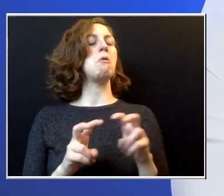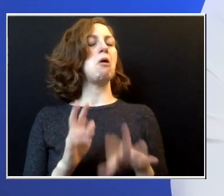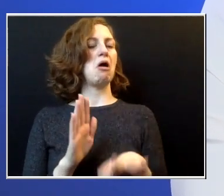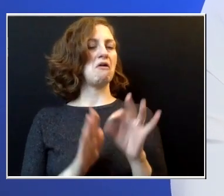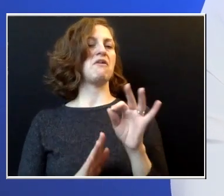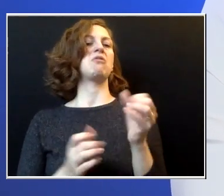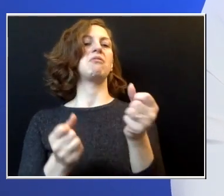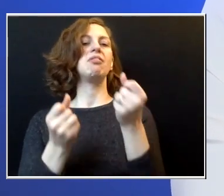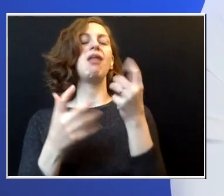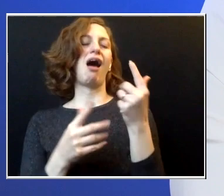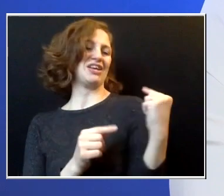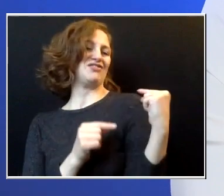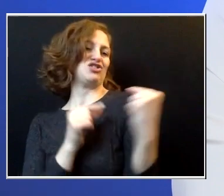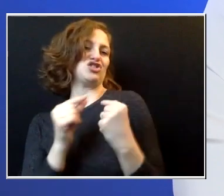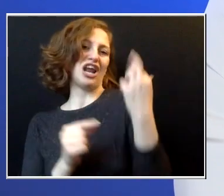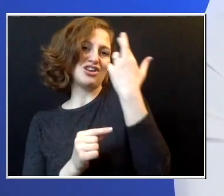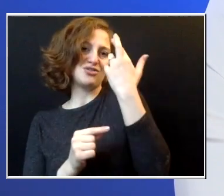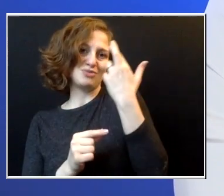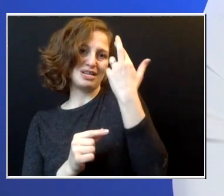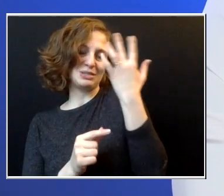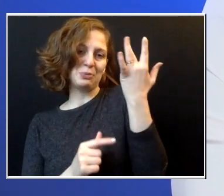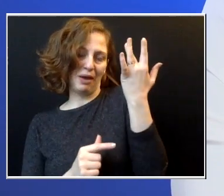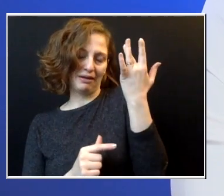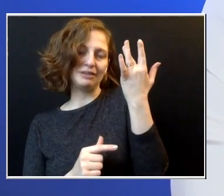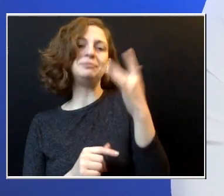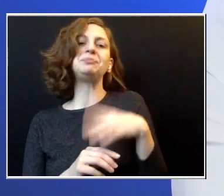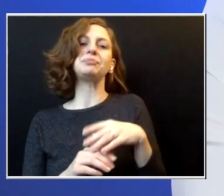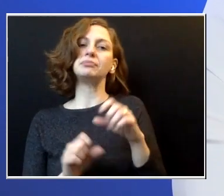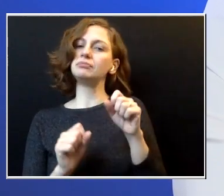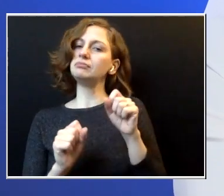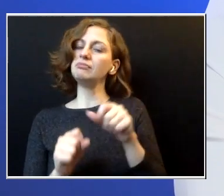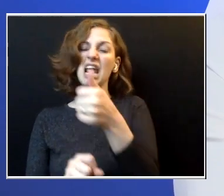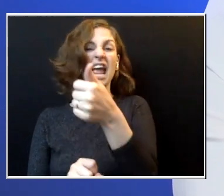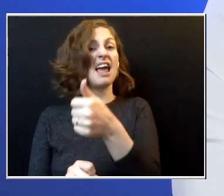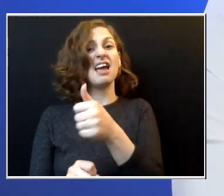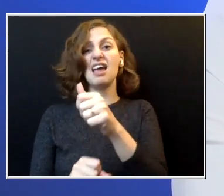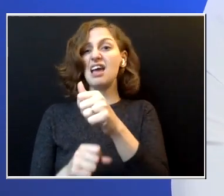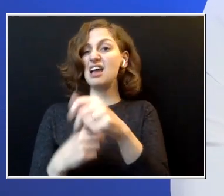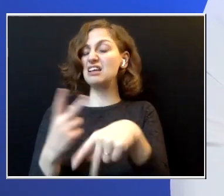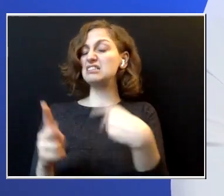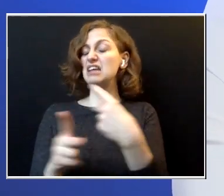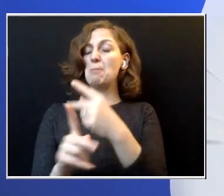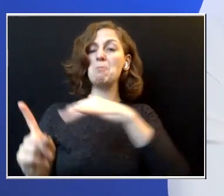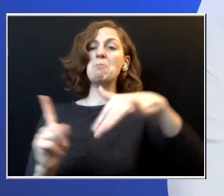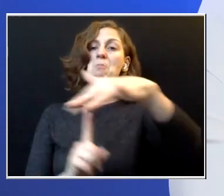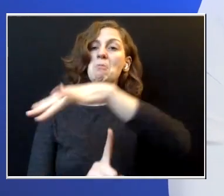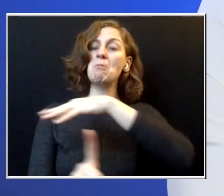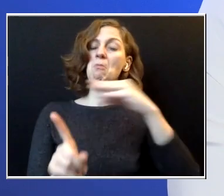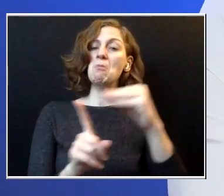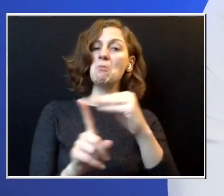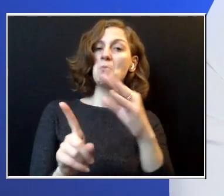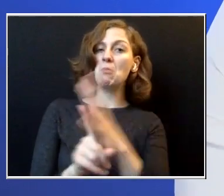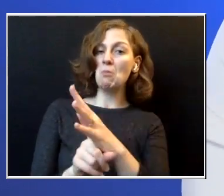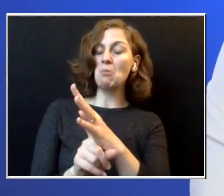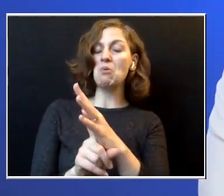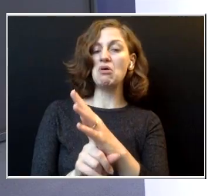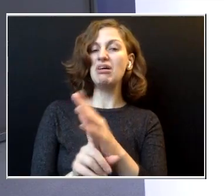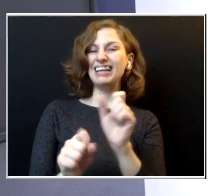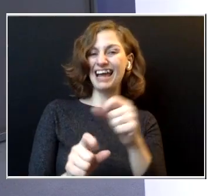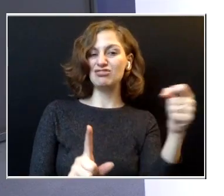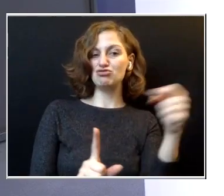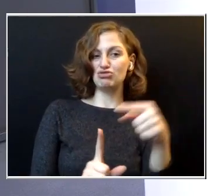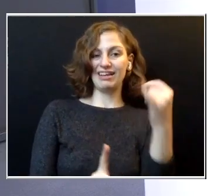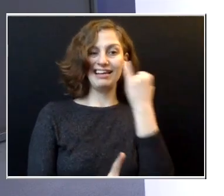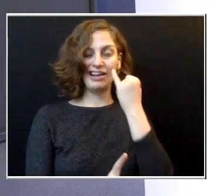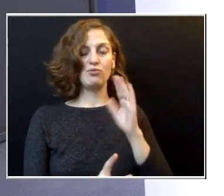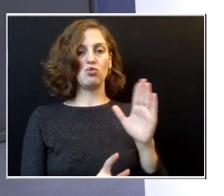develops. And we do know that it can be any type of environmental exposure that triggers it in a genetically susceptible individual. So really, you're giving me an